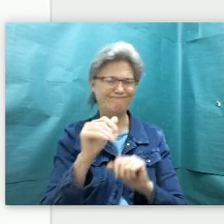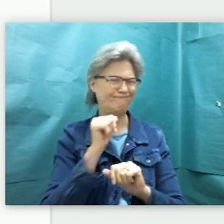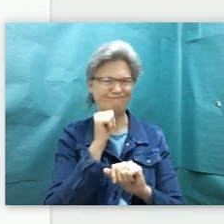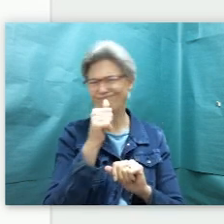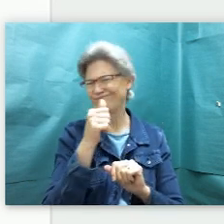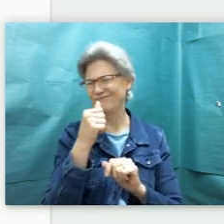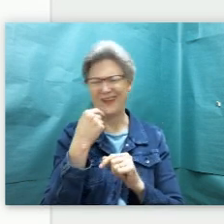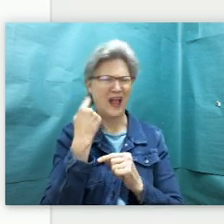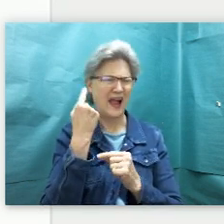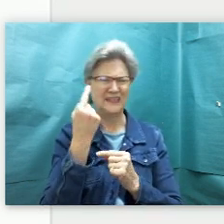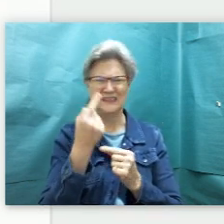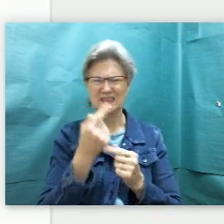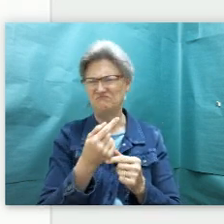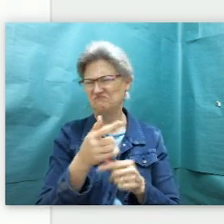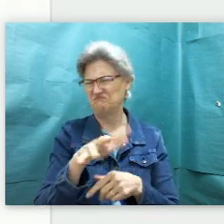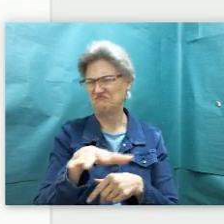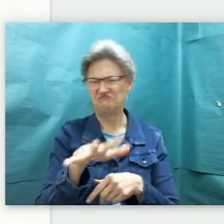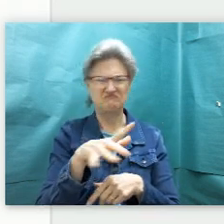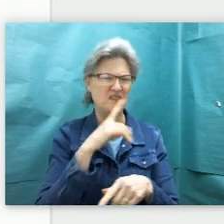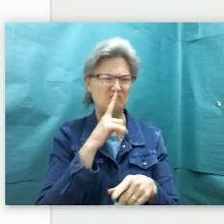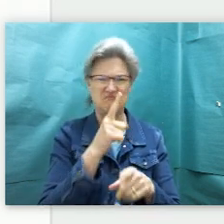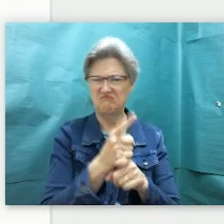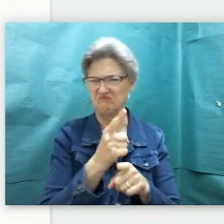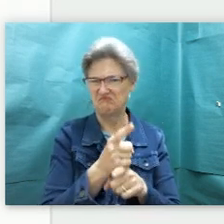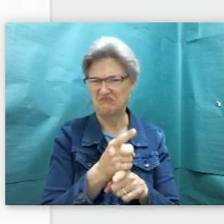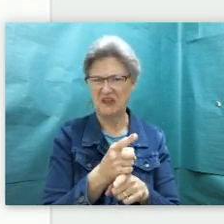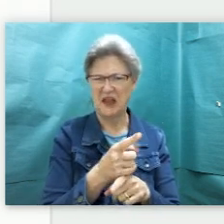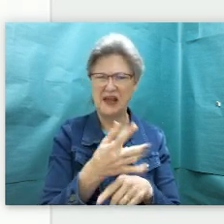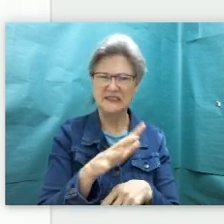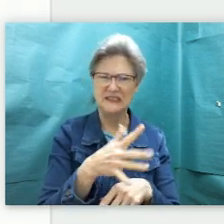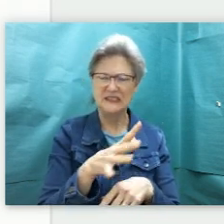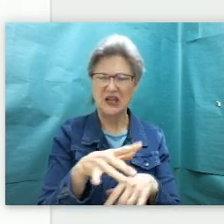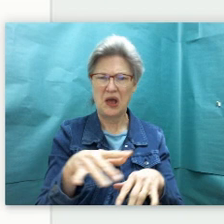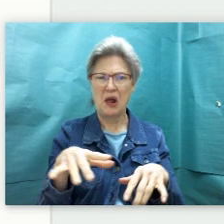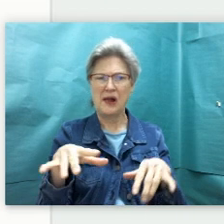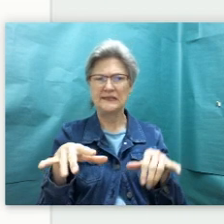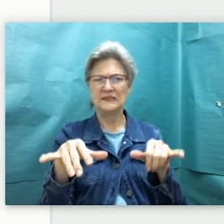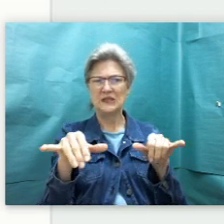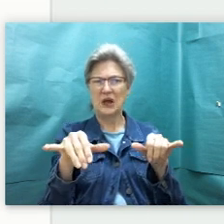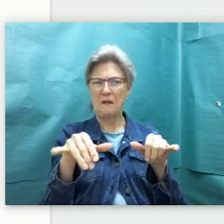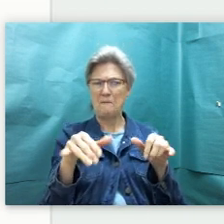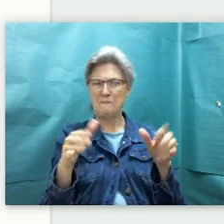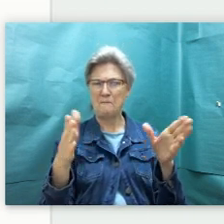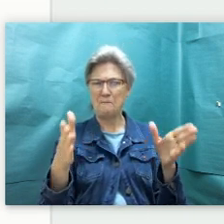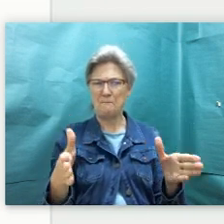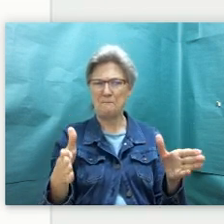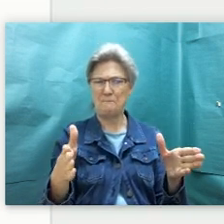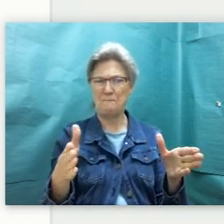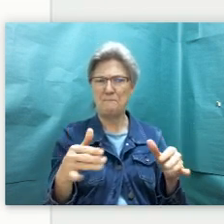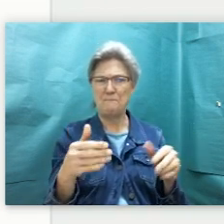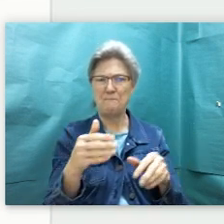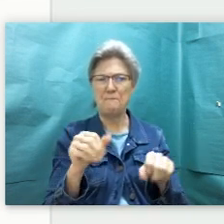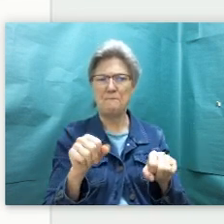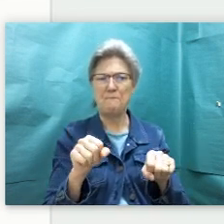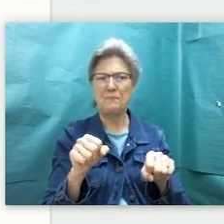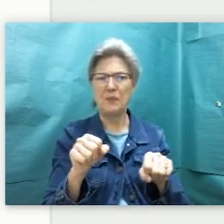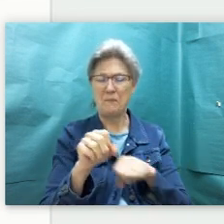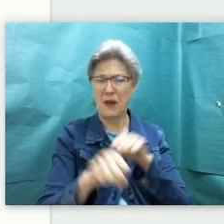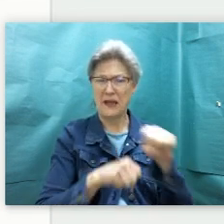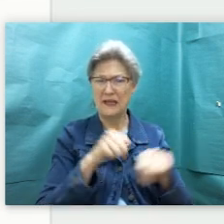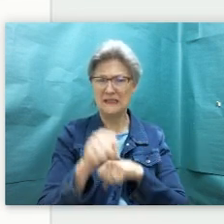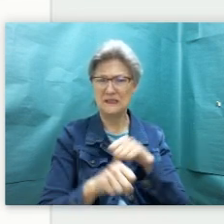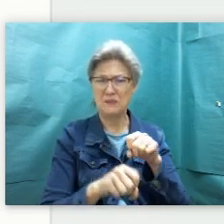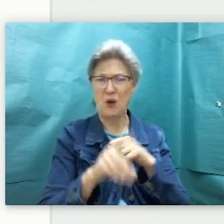Jake's bike is about, I would say about 1.5 yards, or a